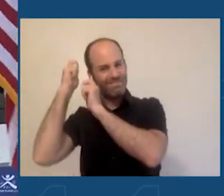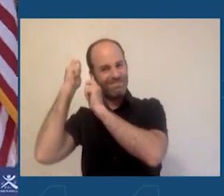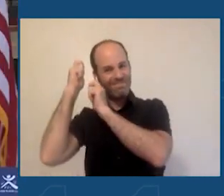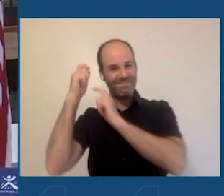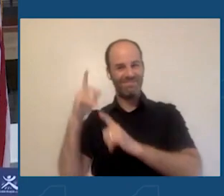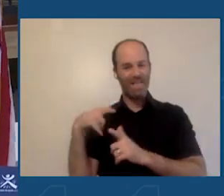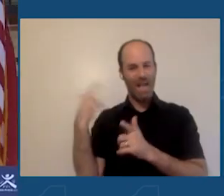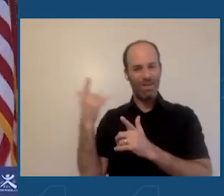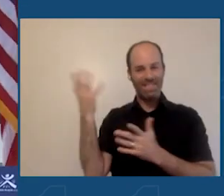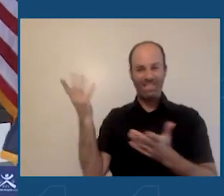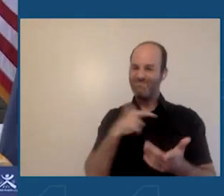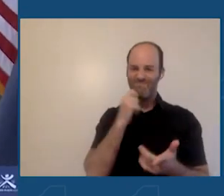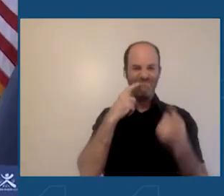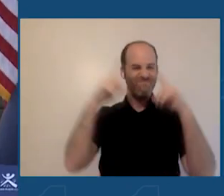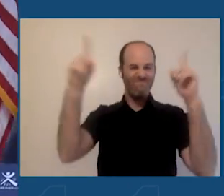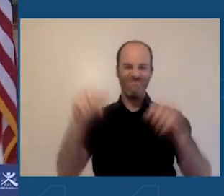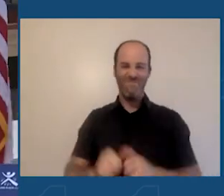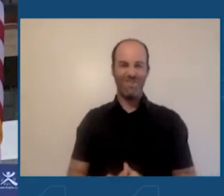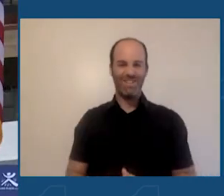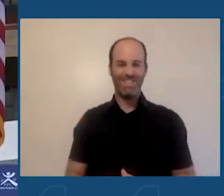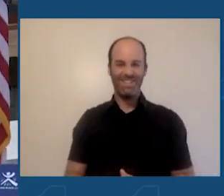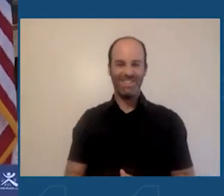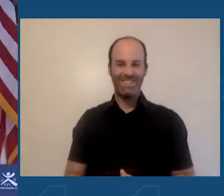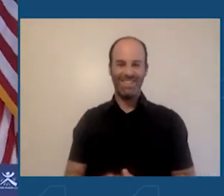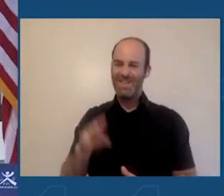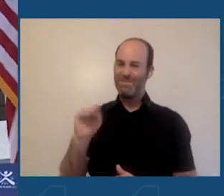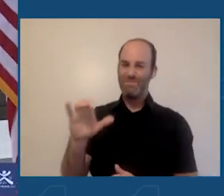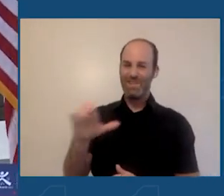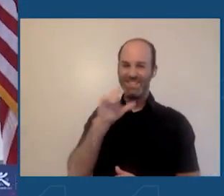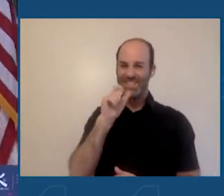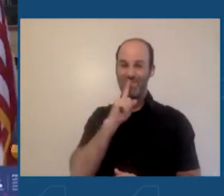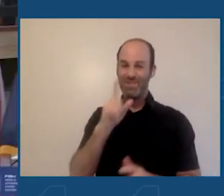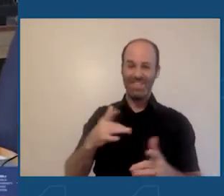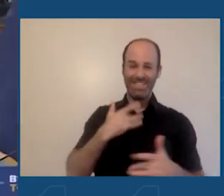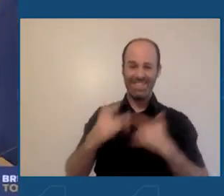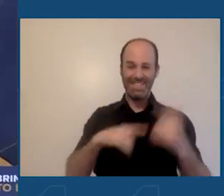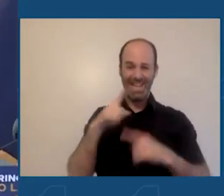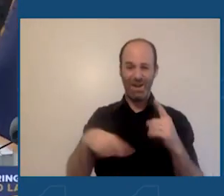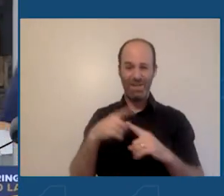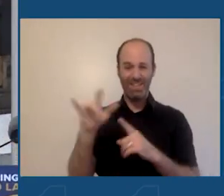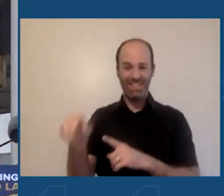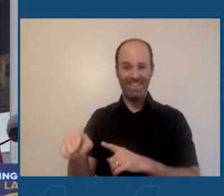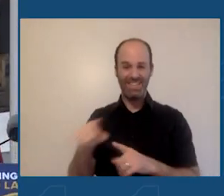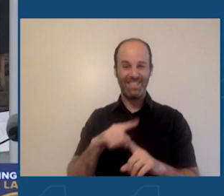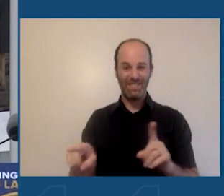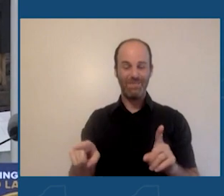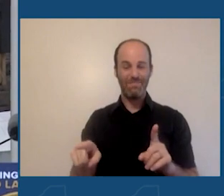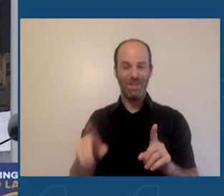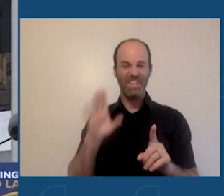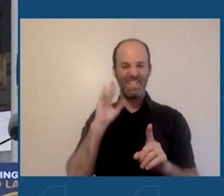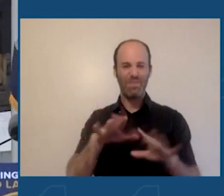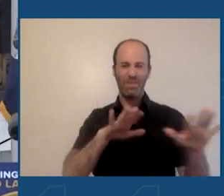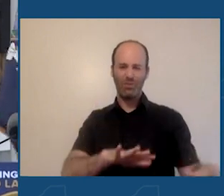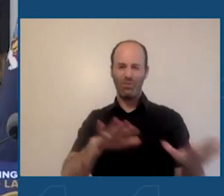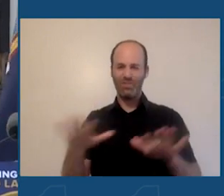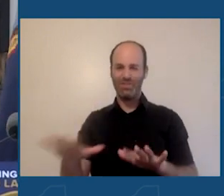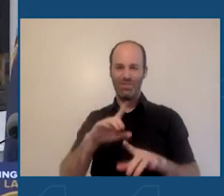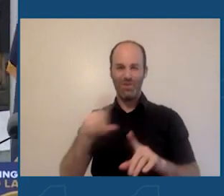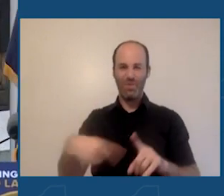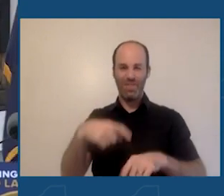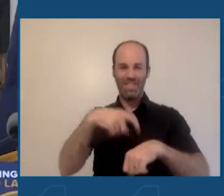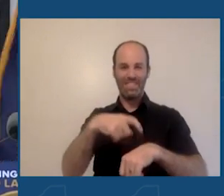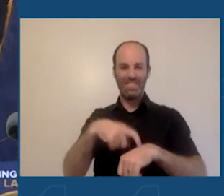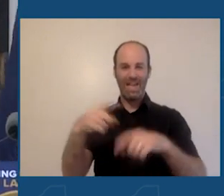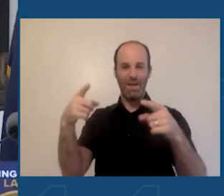No, I don't think that'll work. Mac's not real excited about this, but Mac is going to be very chill when it comes time to showcase these and present